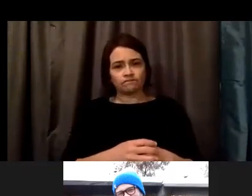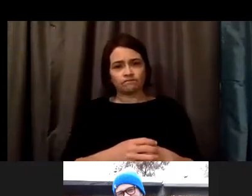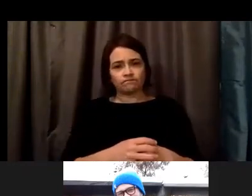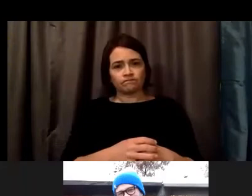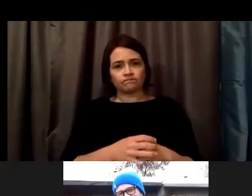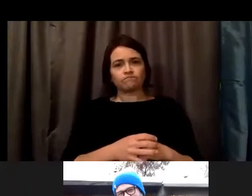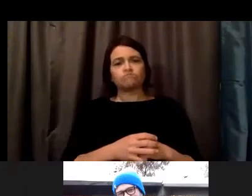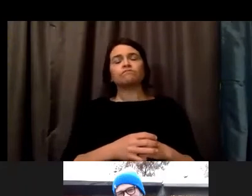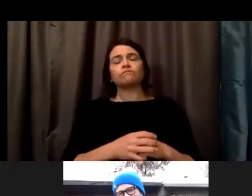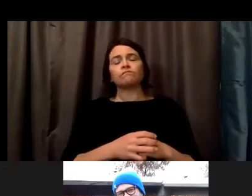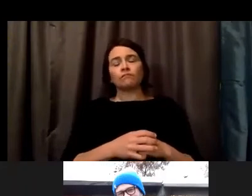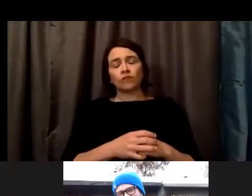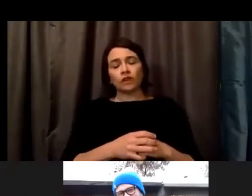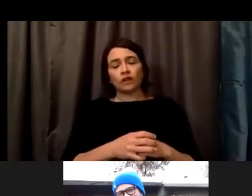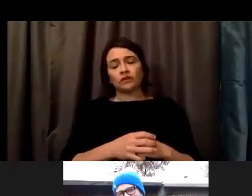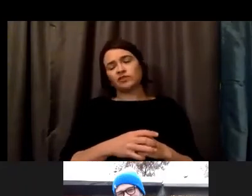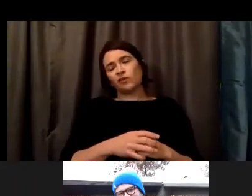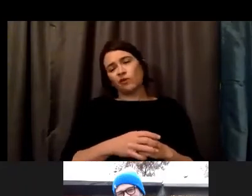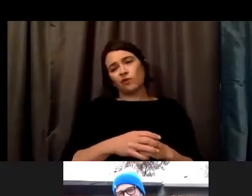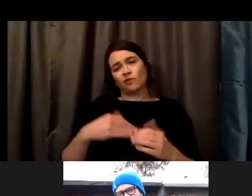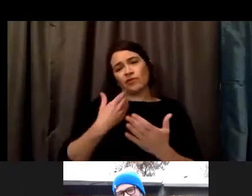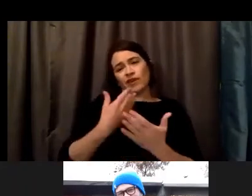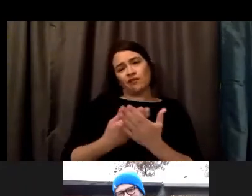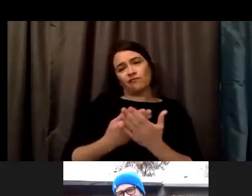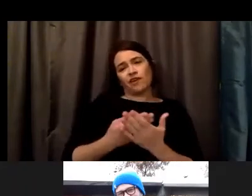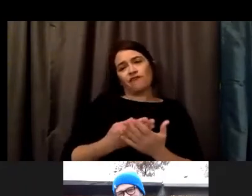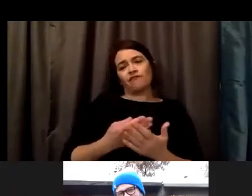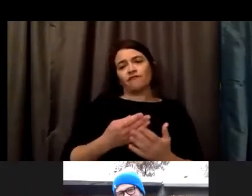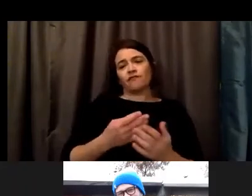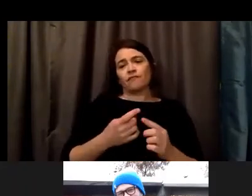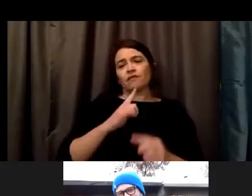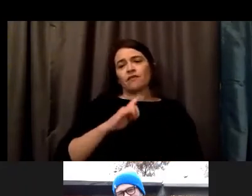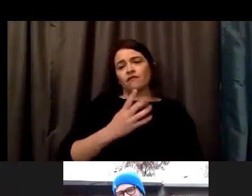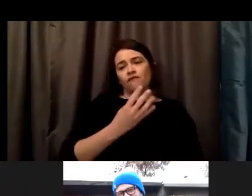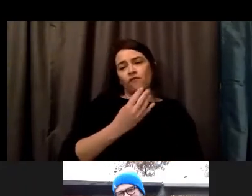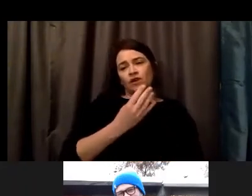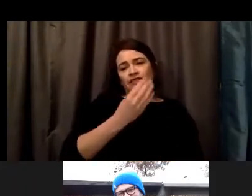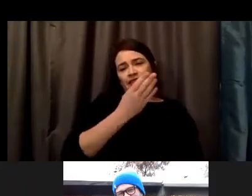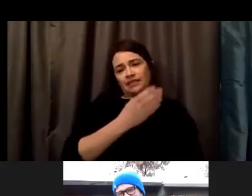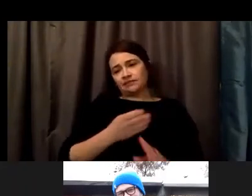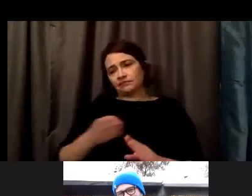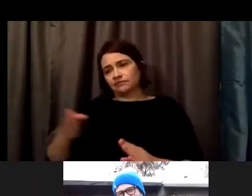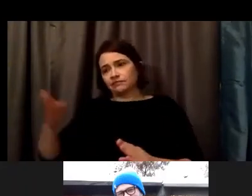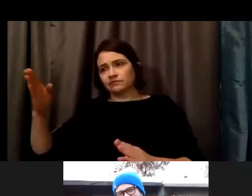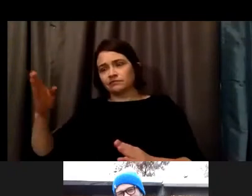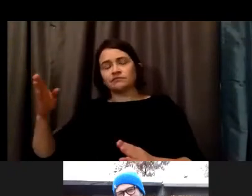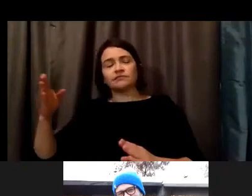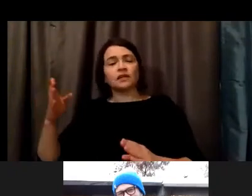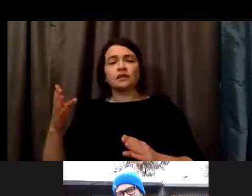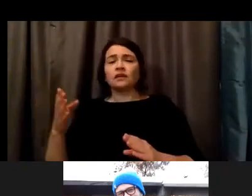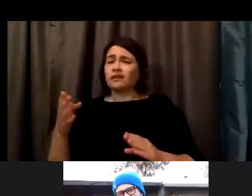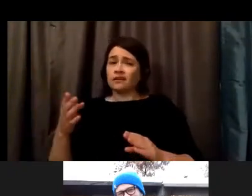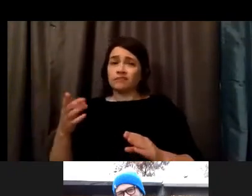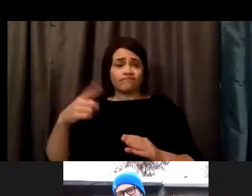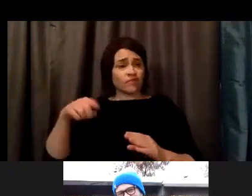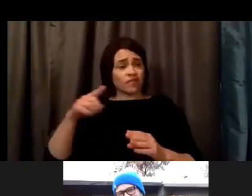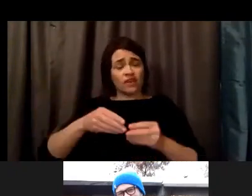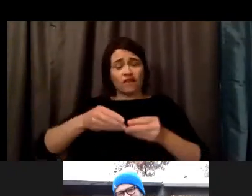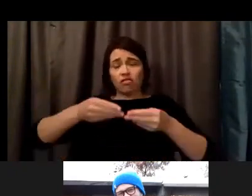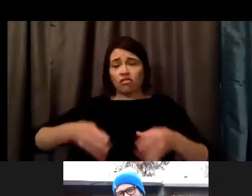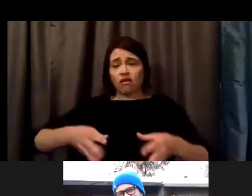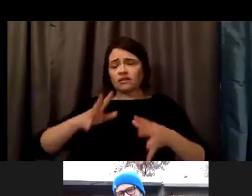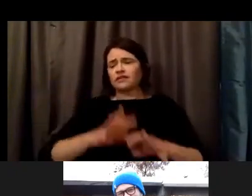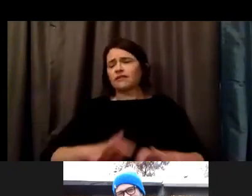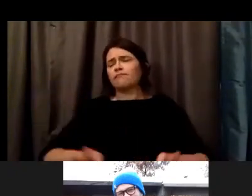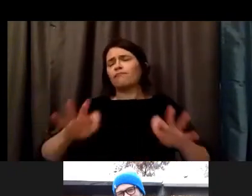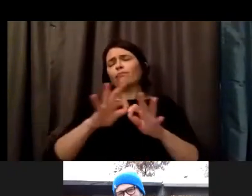ranging upward to their late teens, they've lost their most important years of their lives,